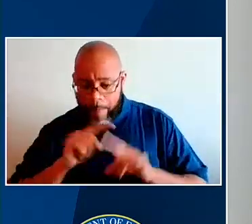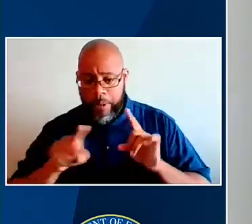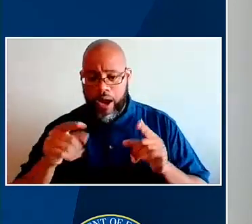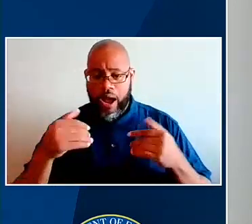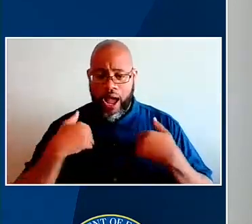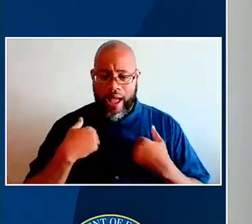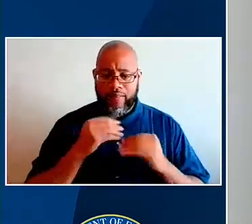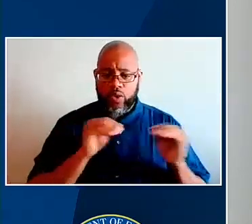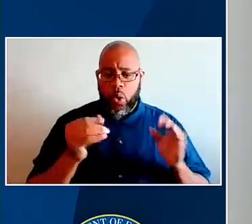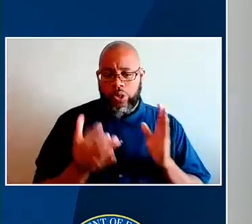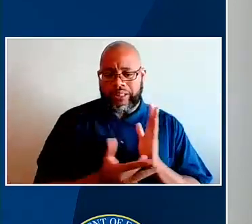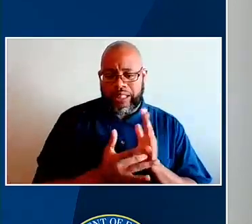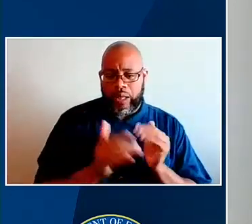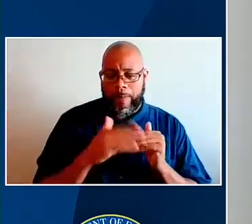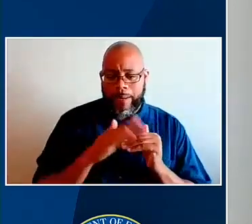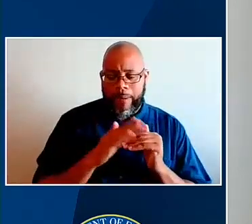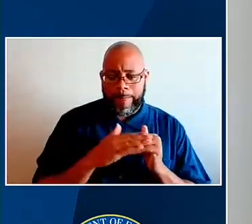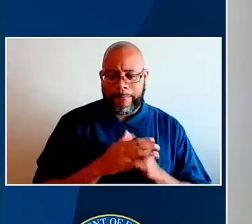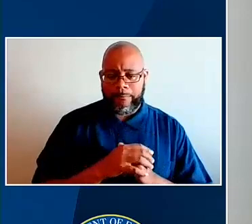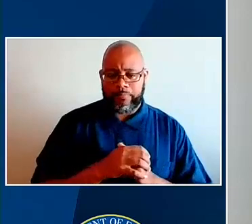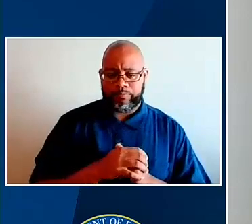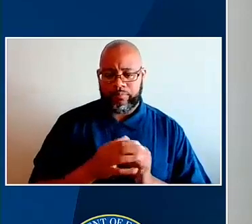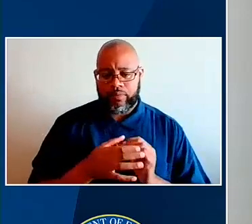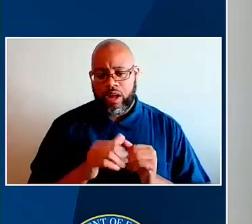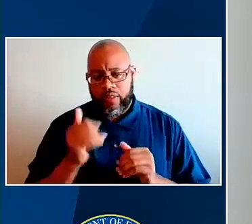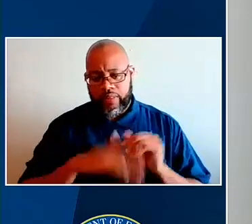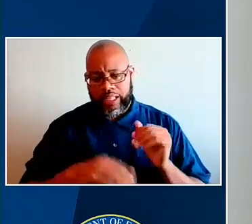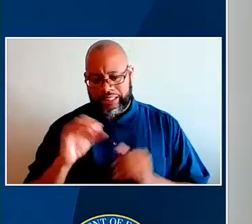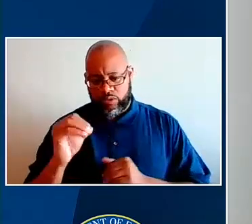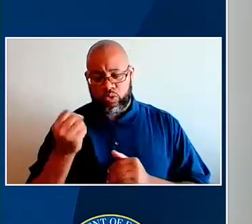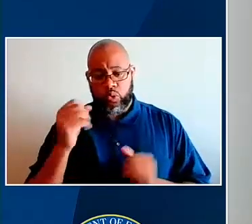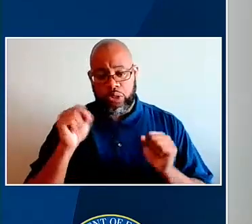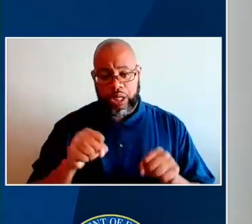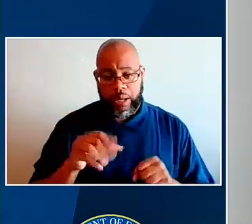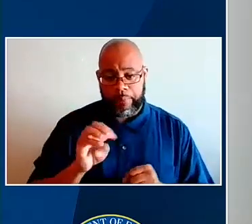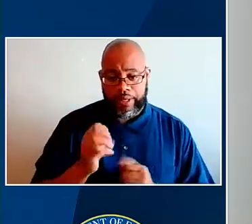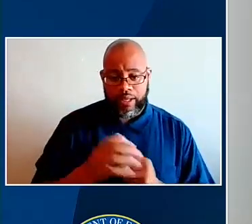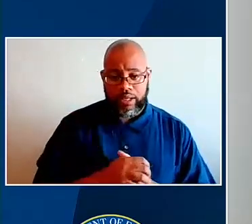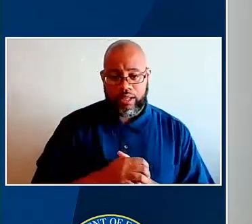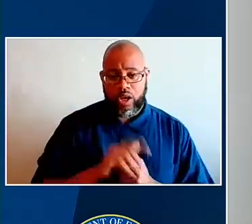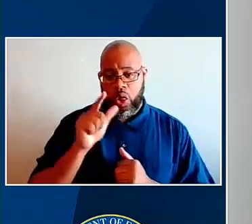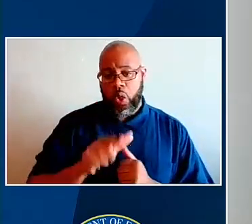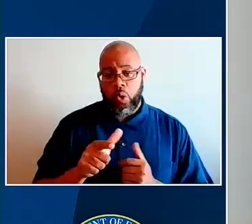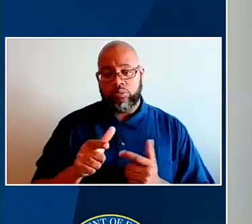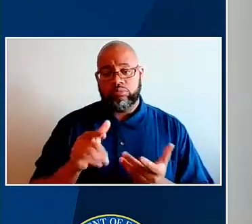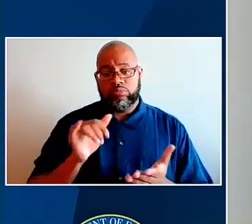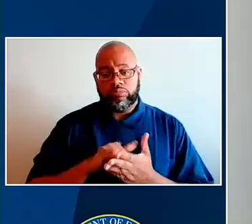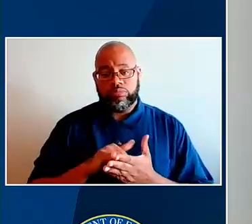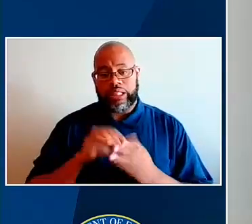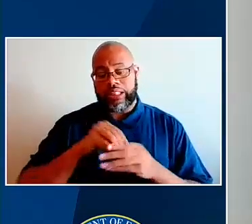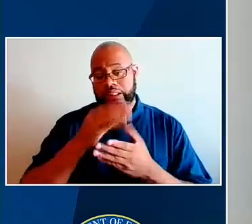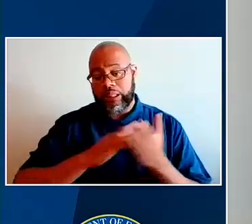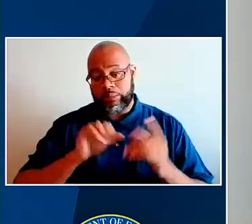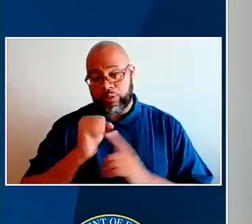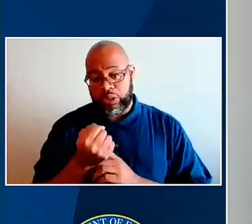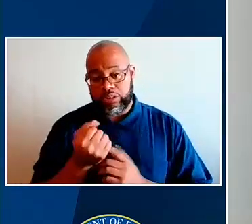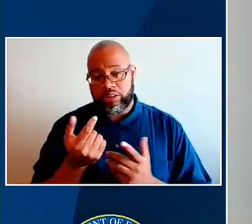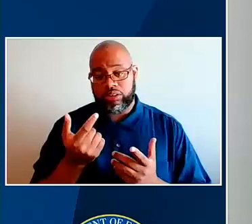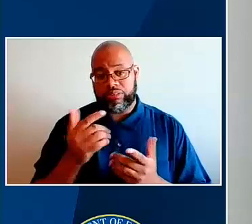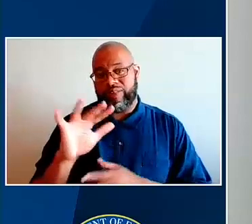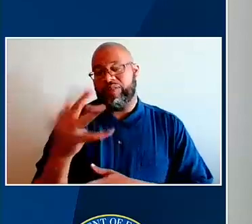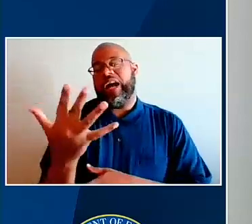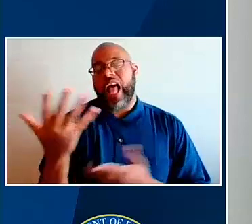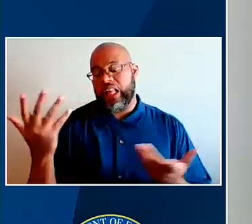no technical minimum aside from zero. So it could be as low and has been in some cases as low as